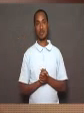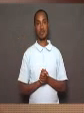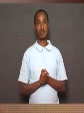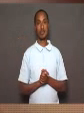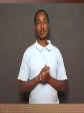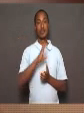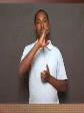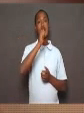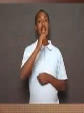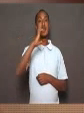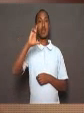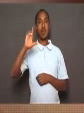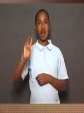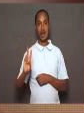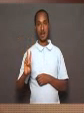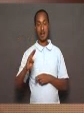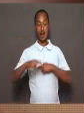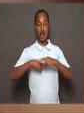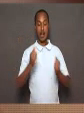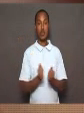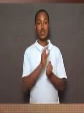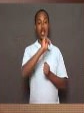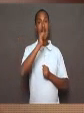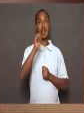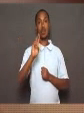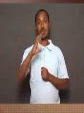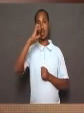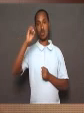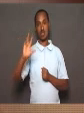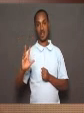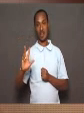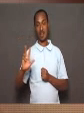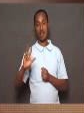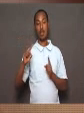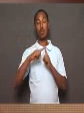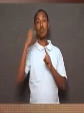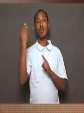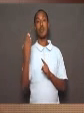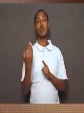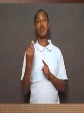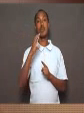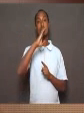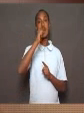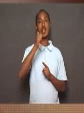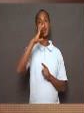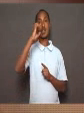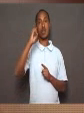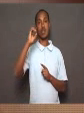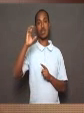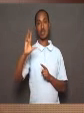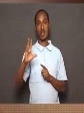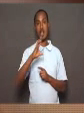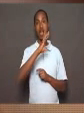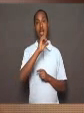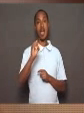Calcium chloride reacts with sodium carbonate to form calcium carbonate and